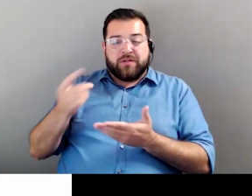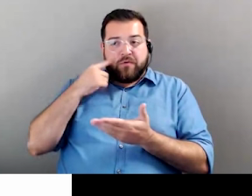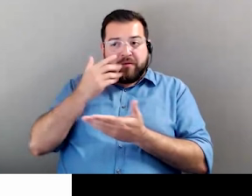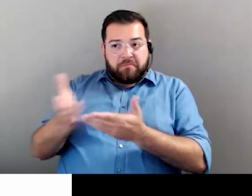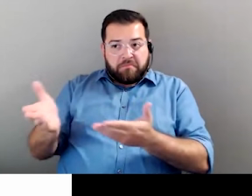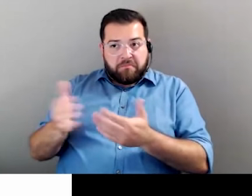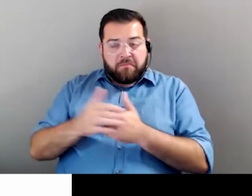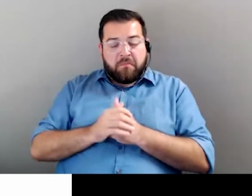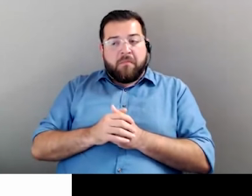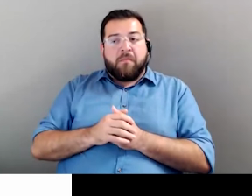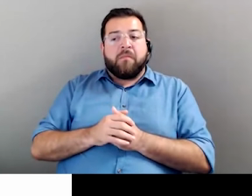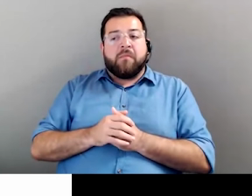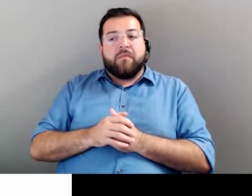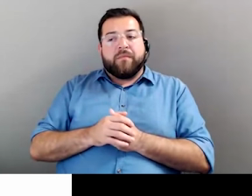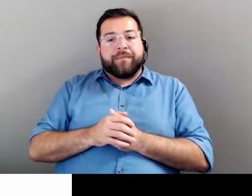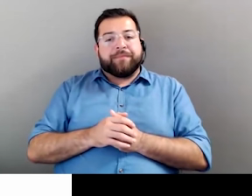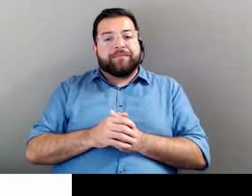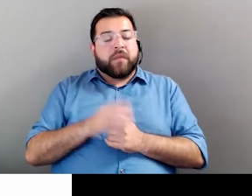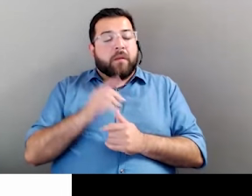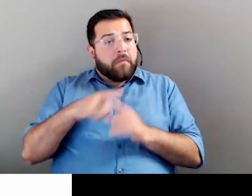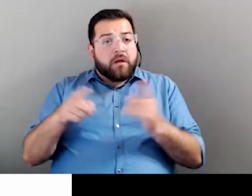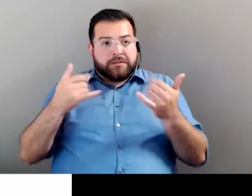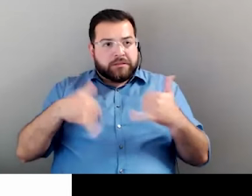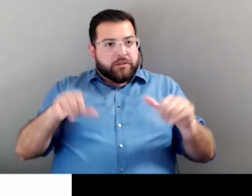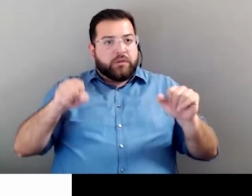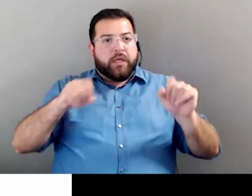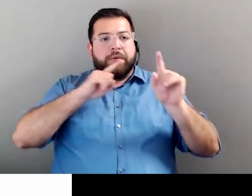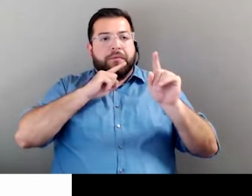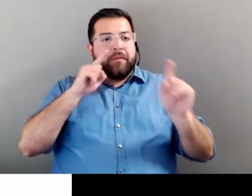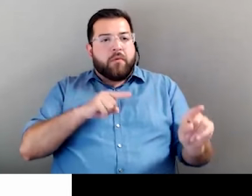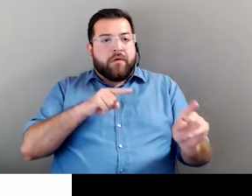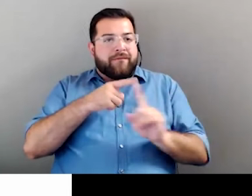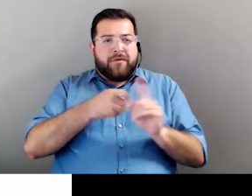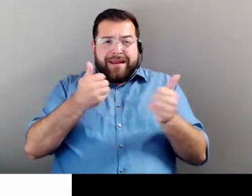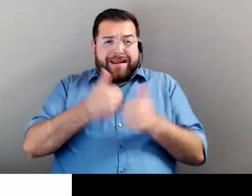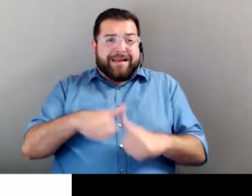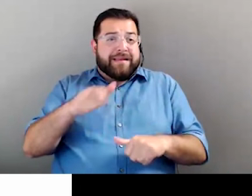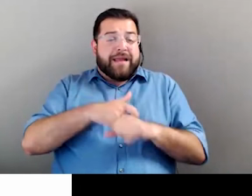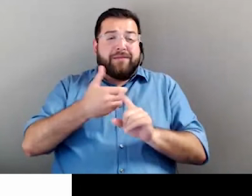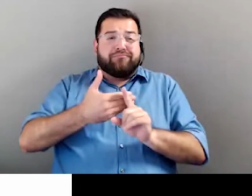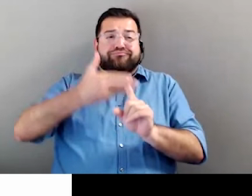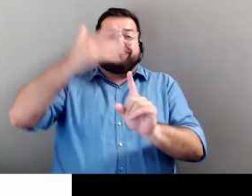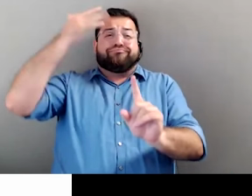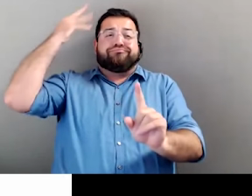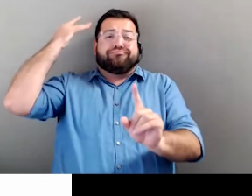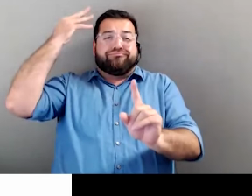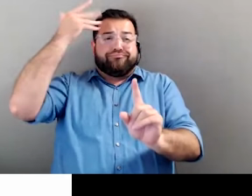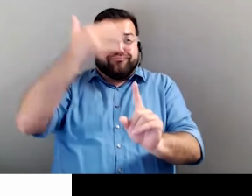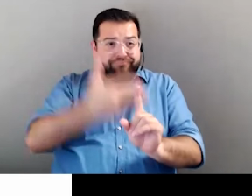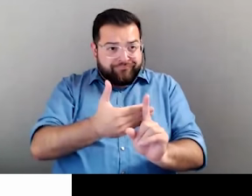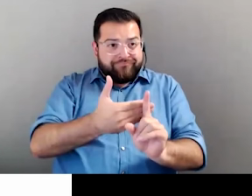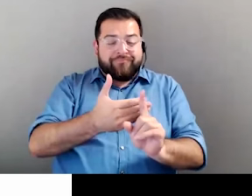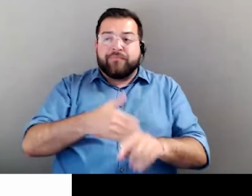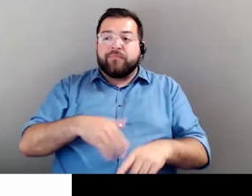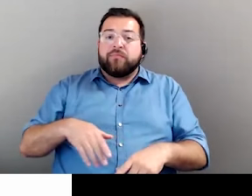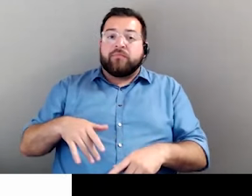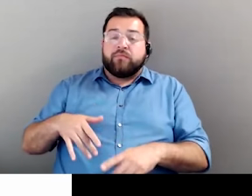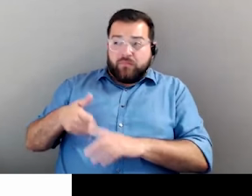And so, yeah, but they can report from any time, pretty much. Do they have to have been a